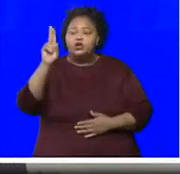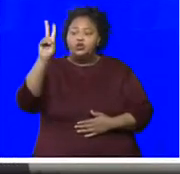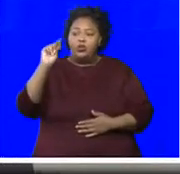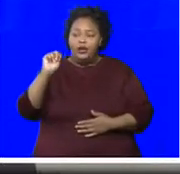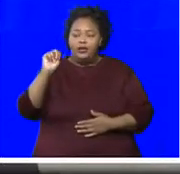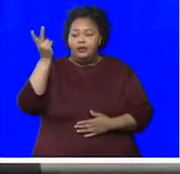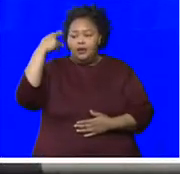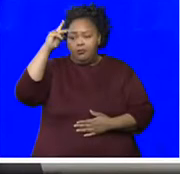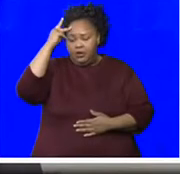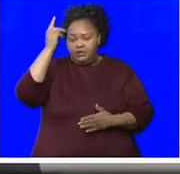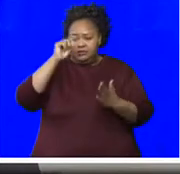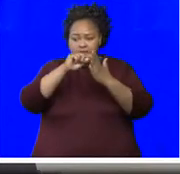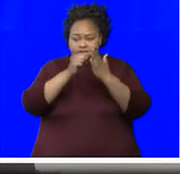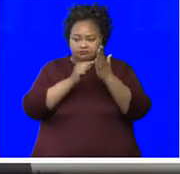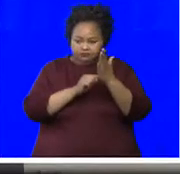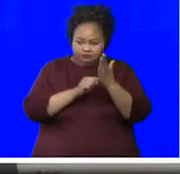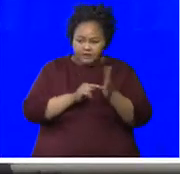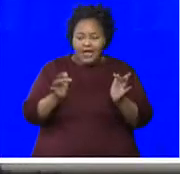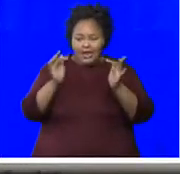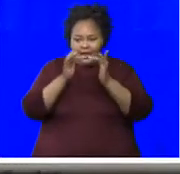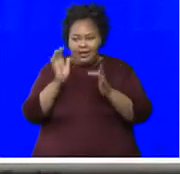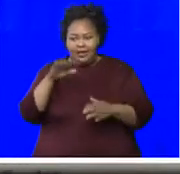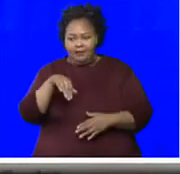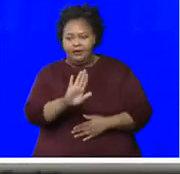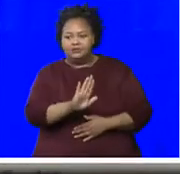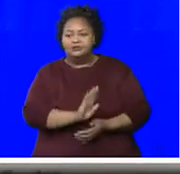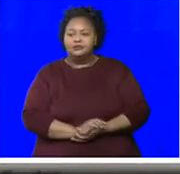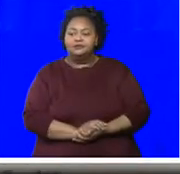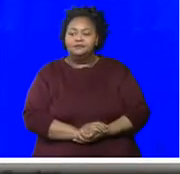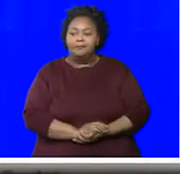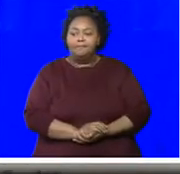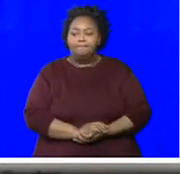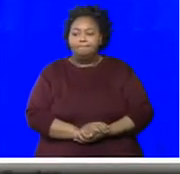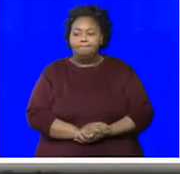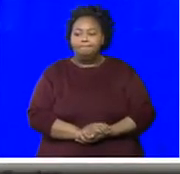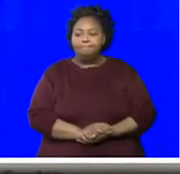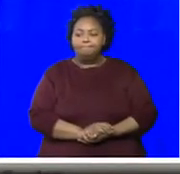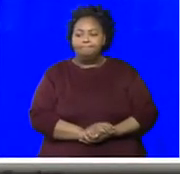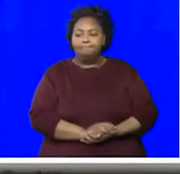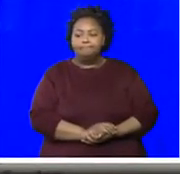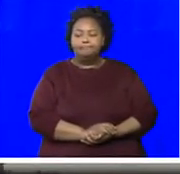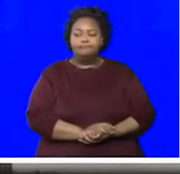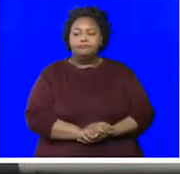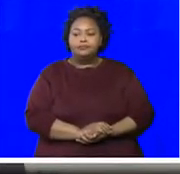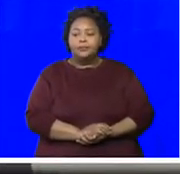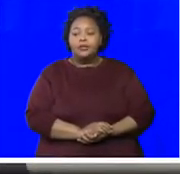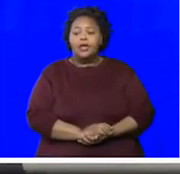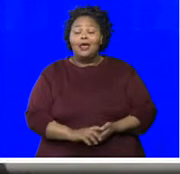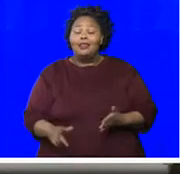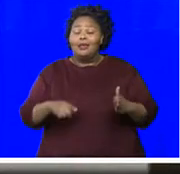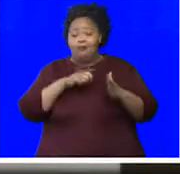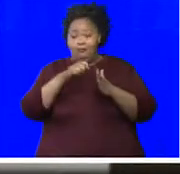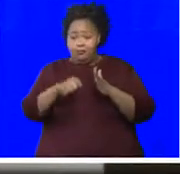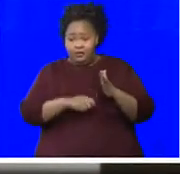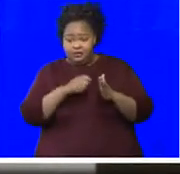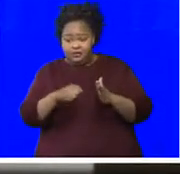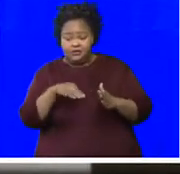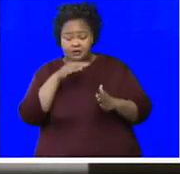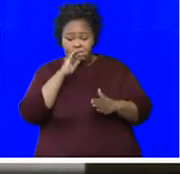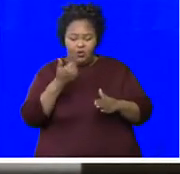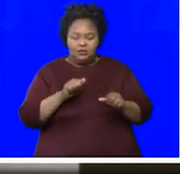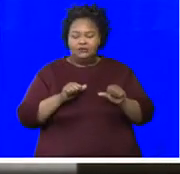Goals. The TAVI project must be seen, and it is indeed a contribution